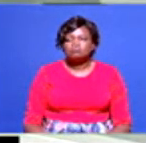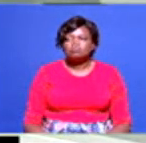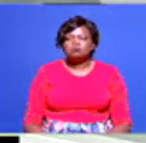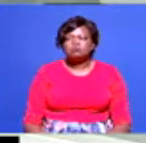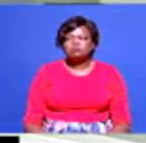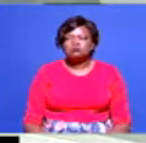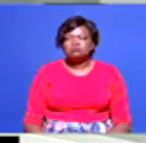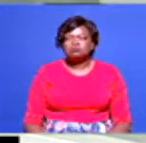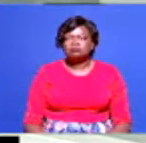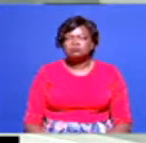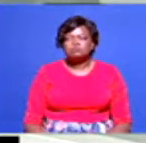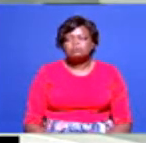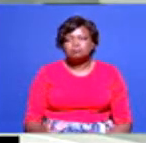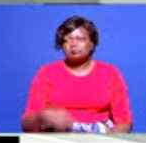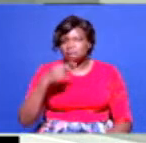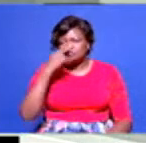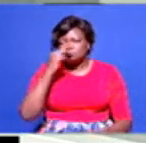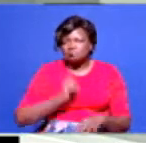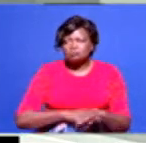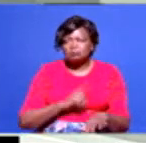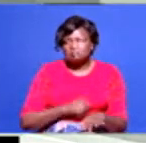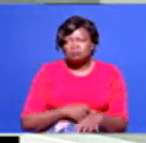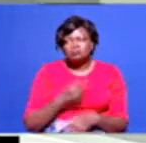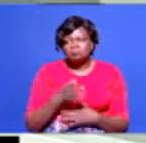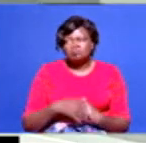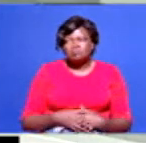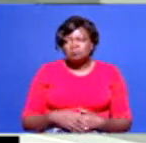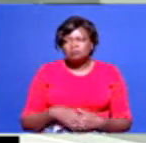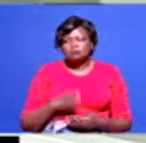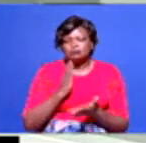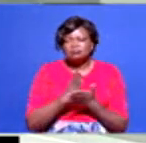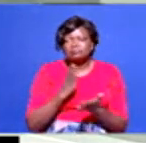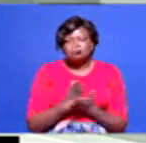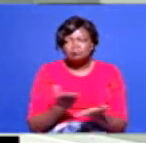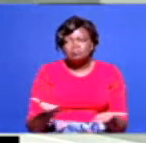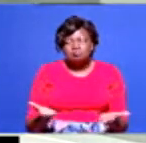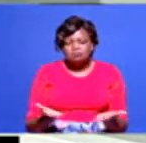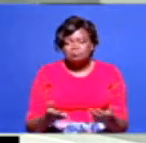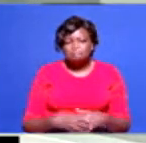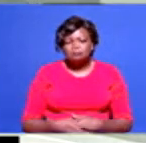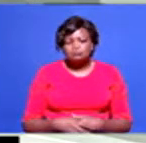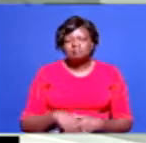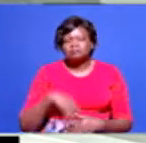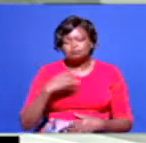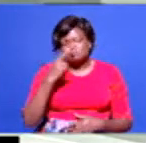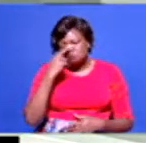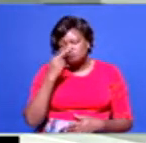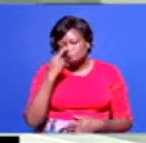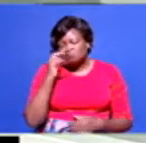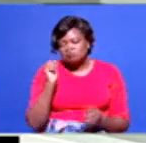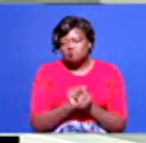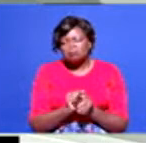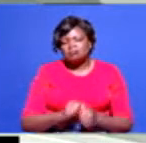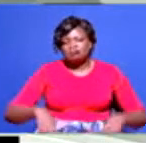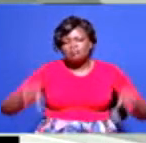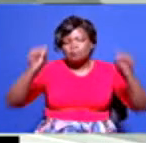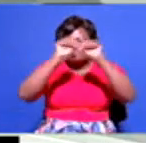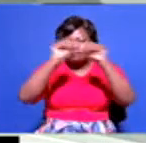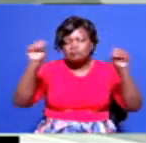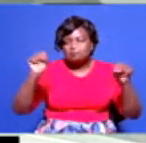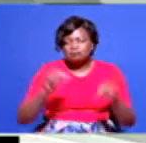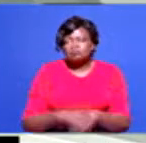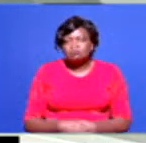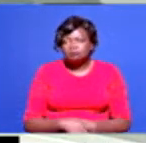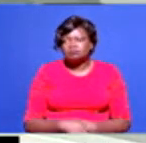Some very interesting moments there. Absolutely. It was never a dull moment with the late president. Well, an